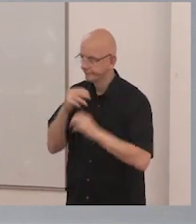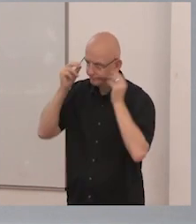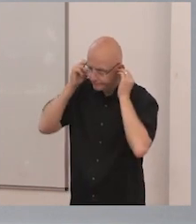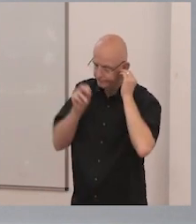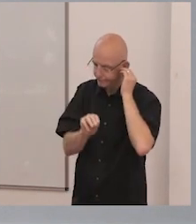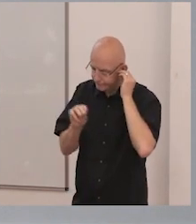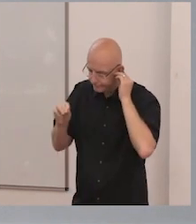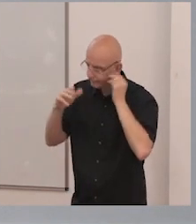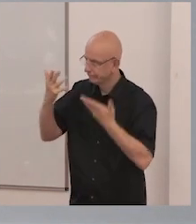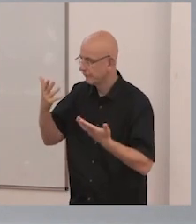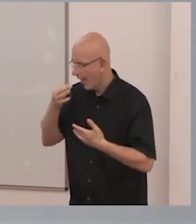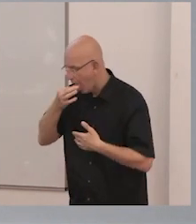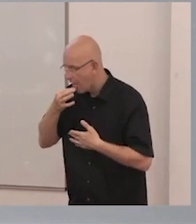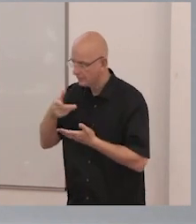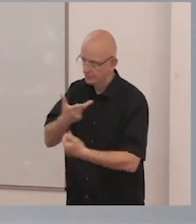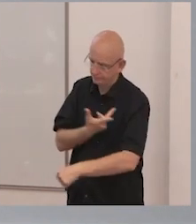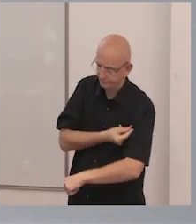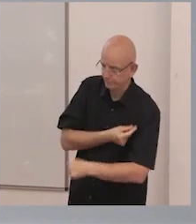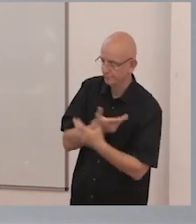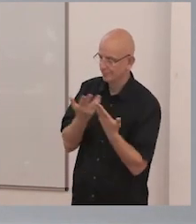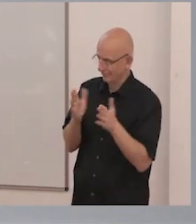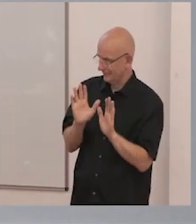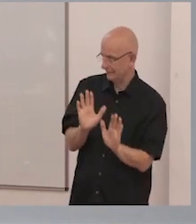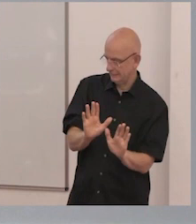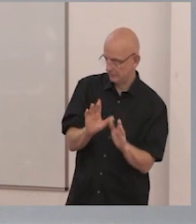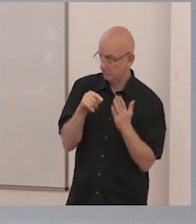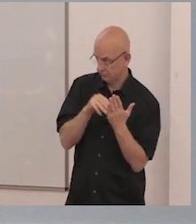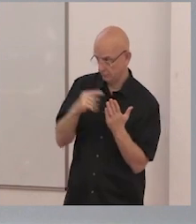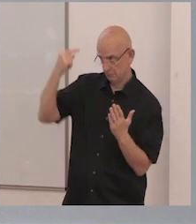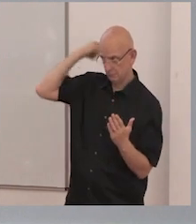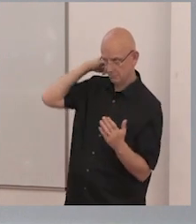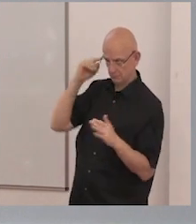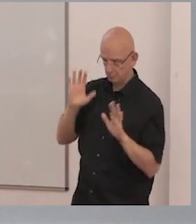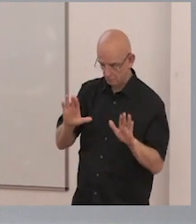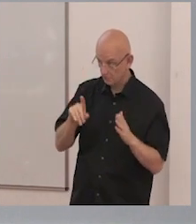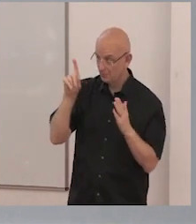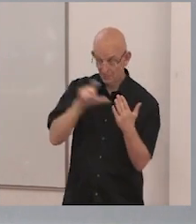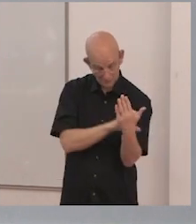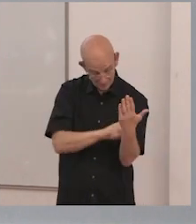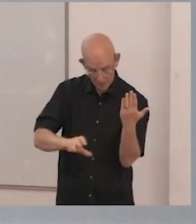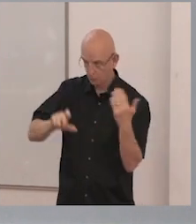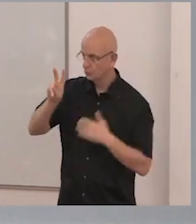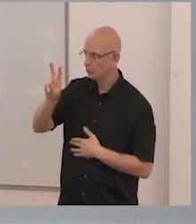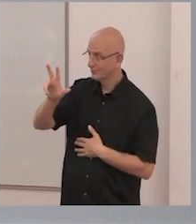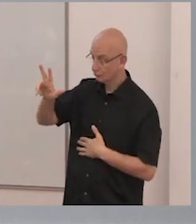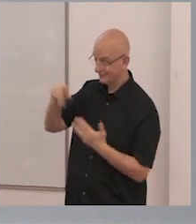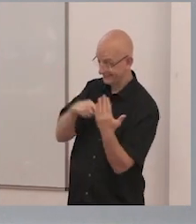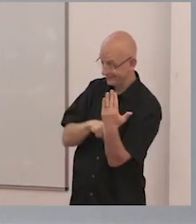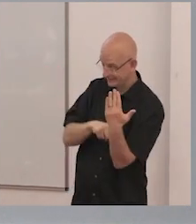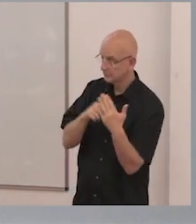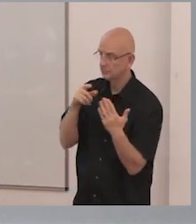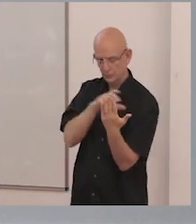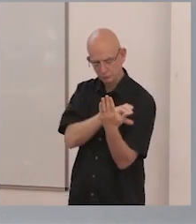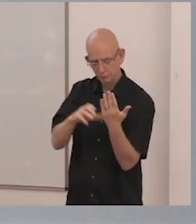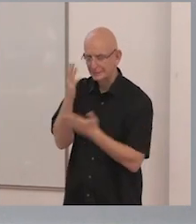Article 23, which is the disability-specific provision, is set out in 3 parts. And